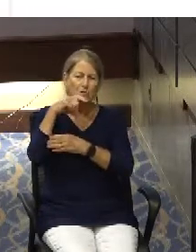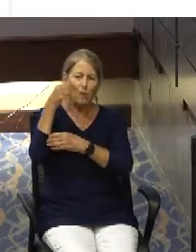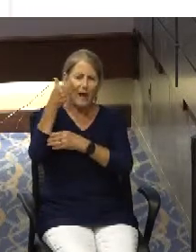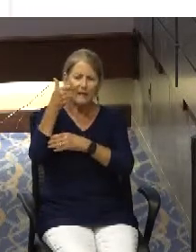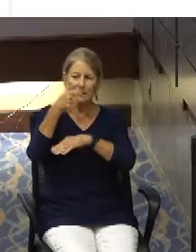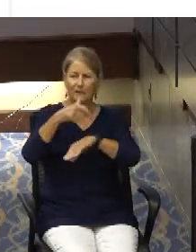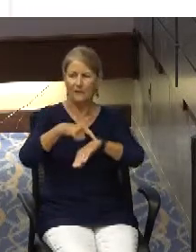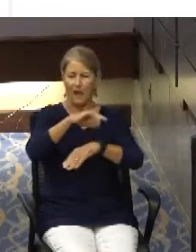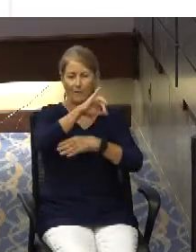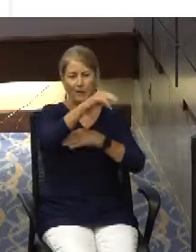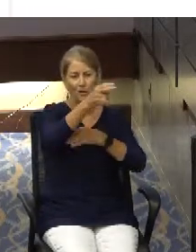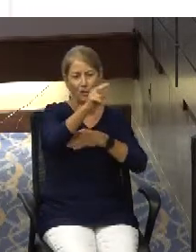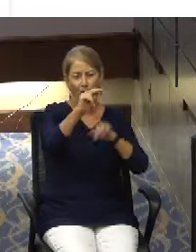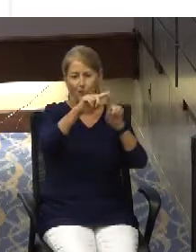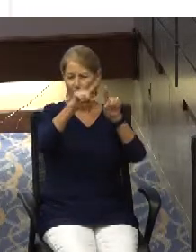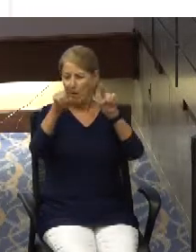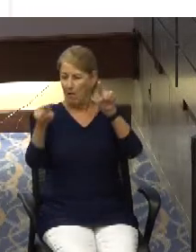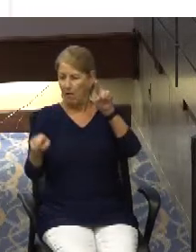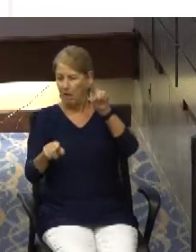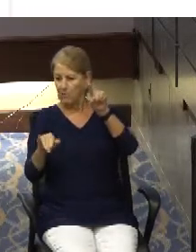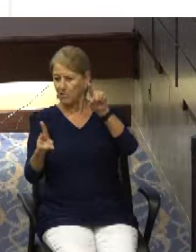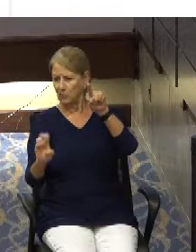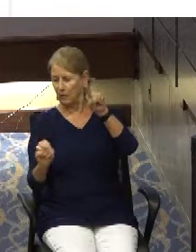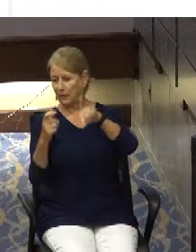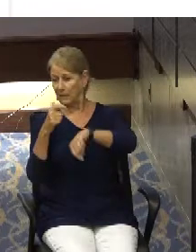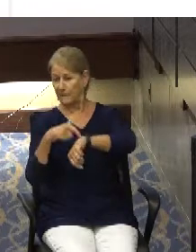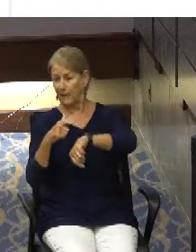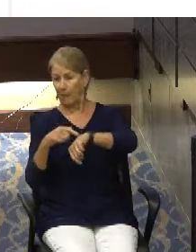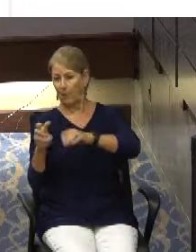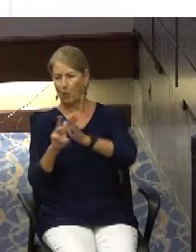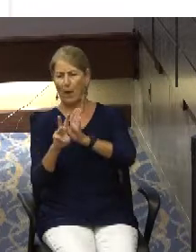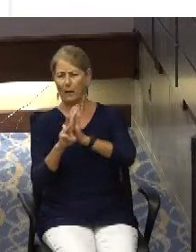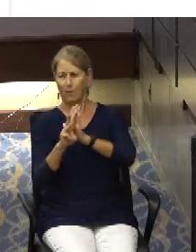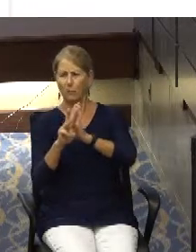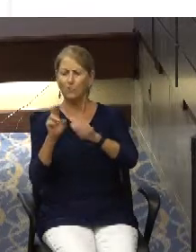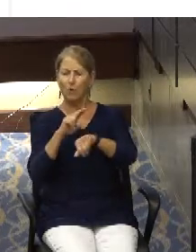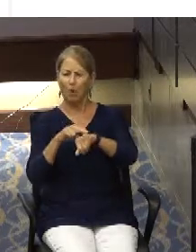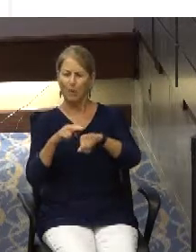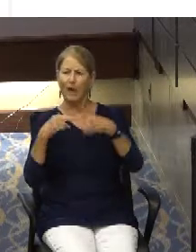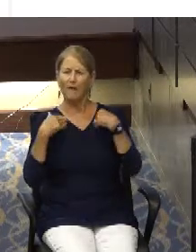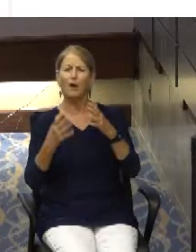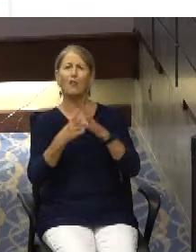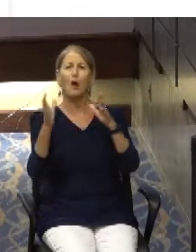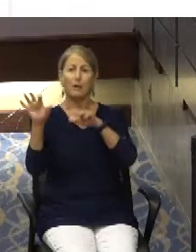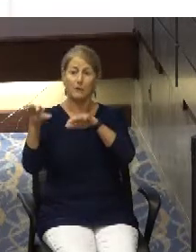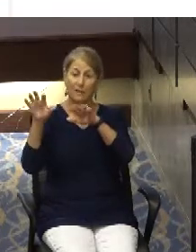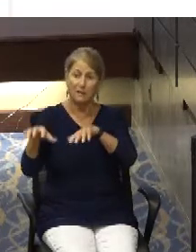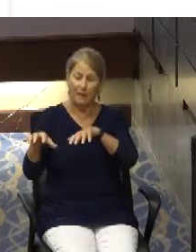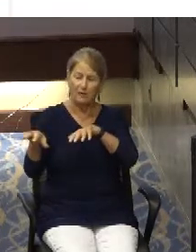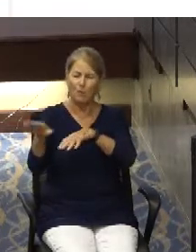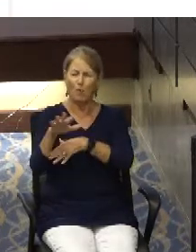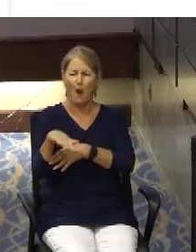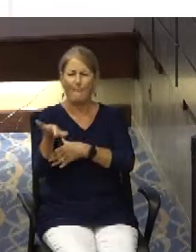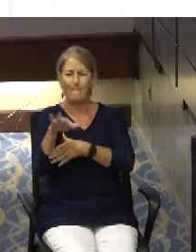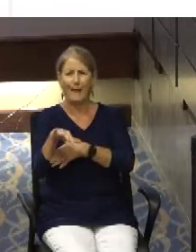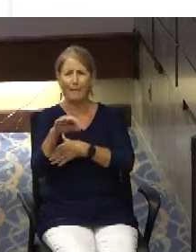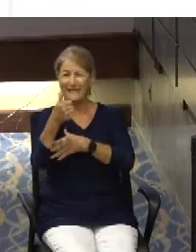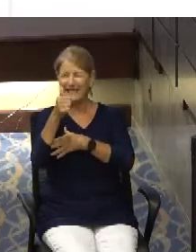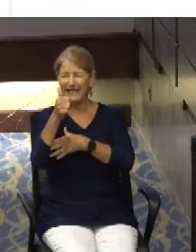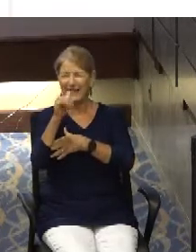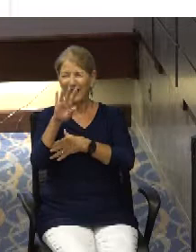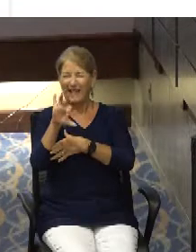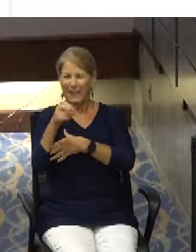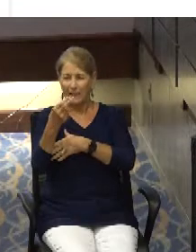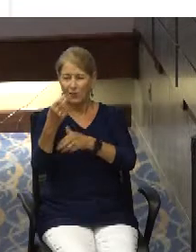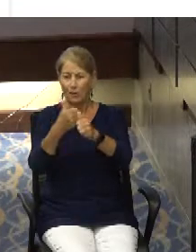to June, a time in which Waco traditionally gets quite a bit of precipitation. We're about a 10 inches